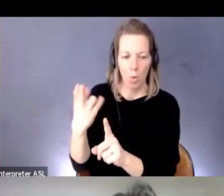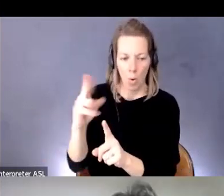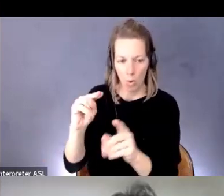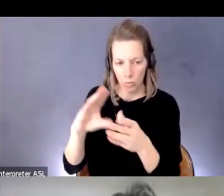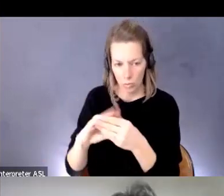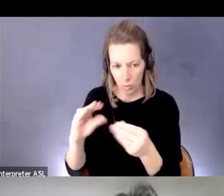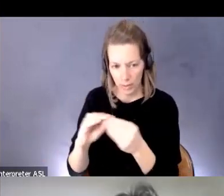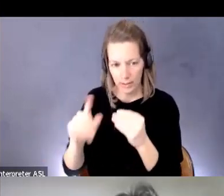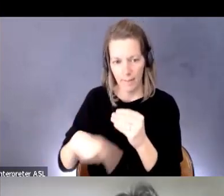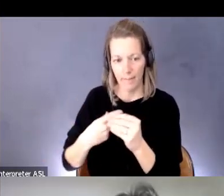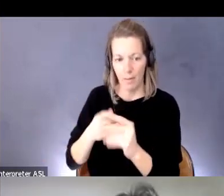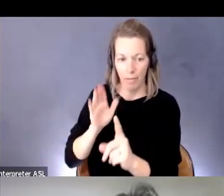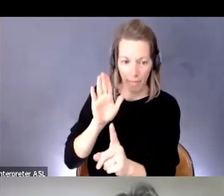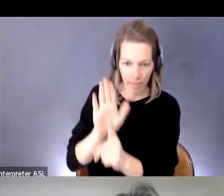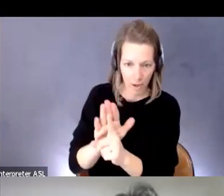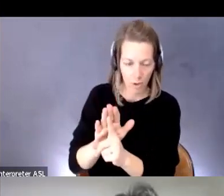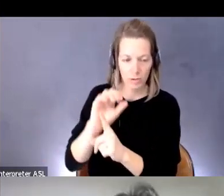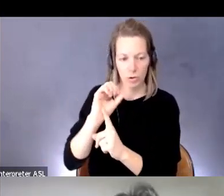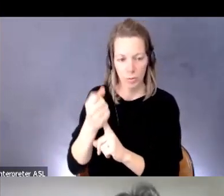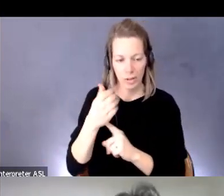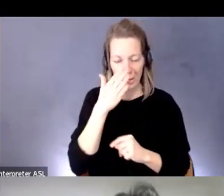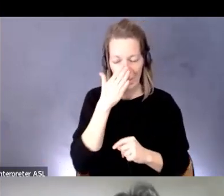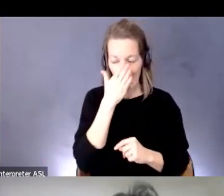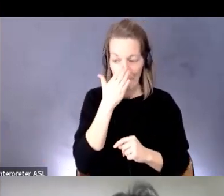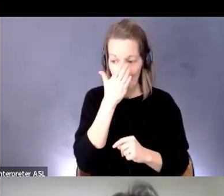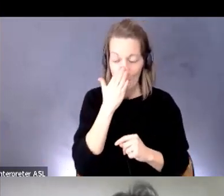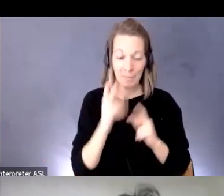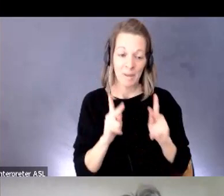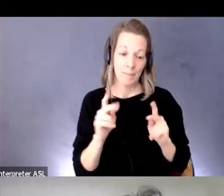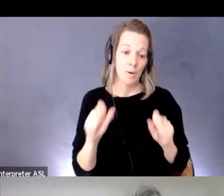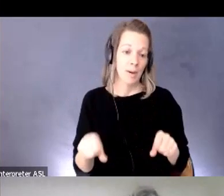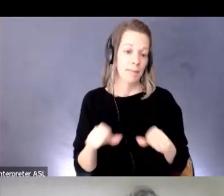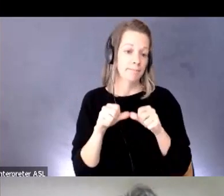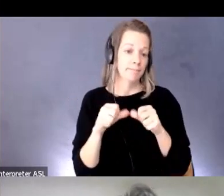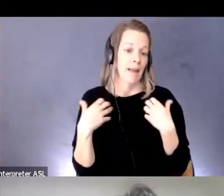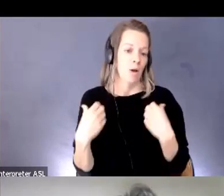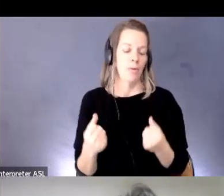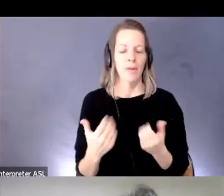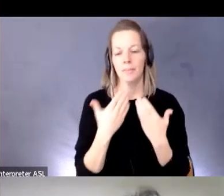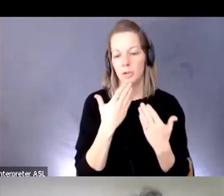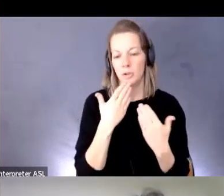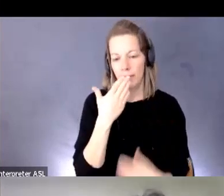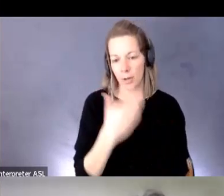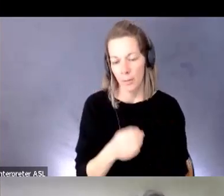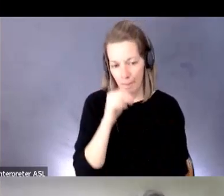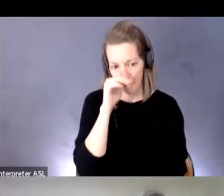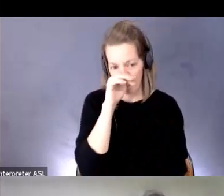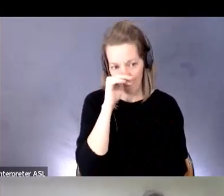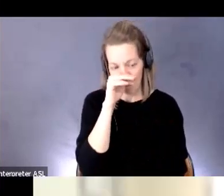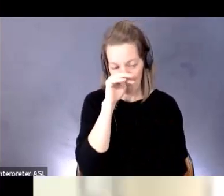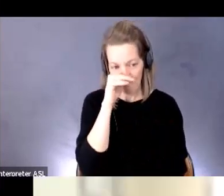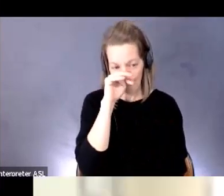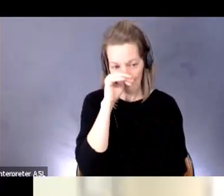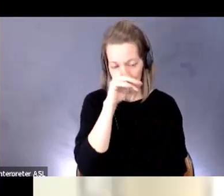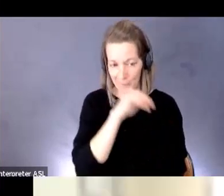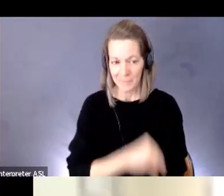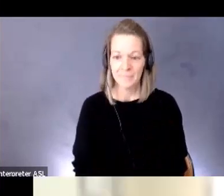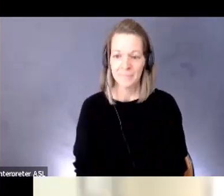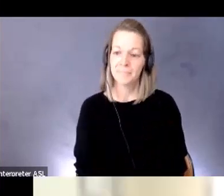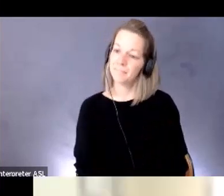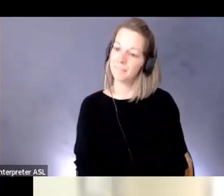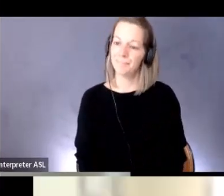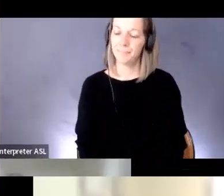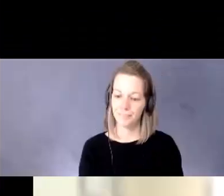their symptoms, so that people can be healthy. I appreciate it. Thank you. Thank you so much,